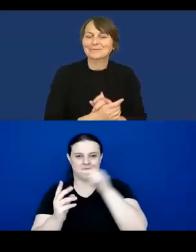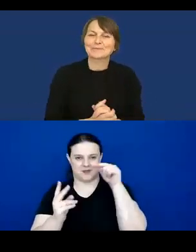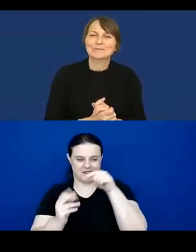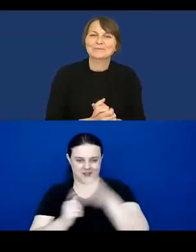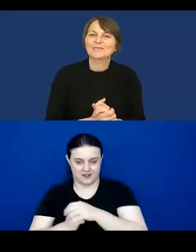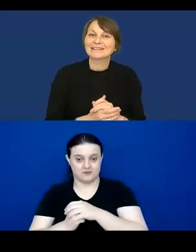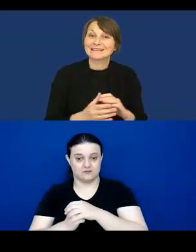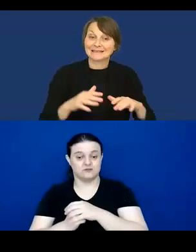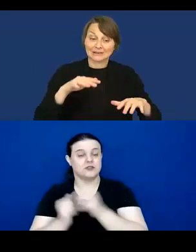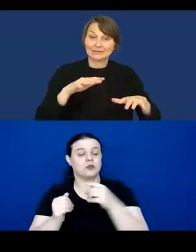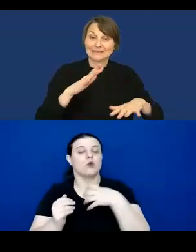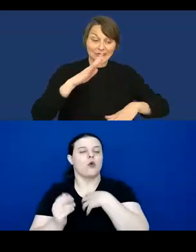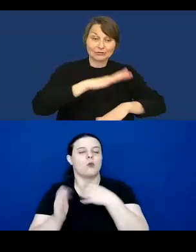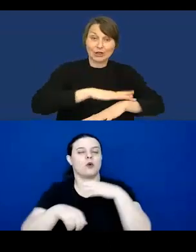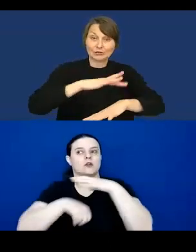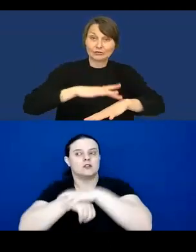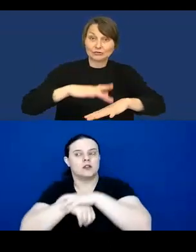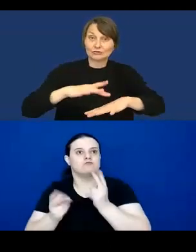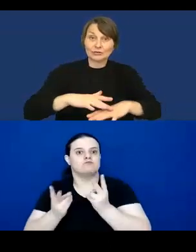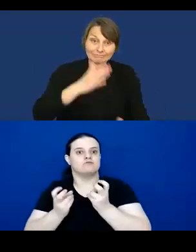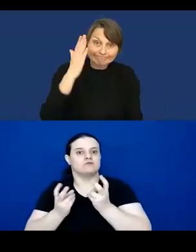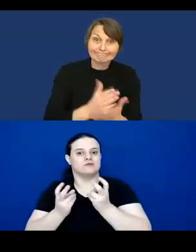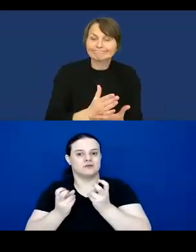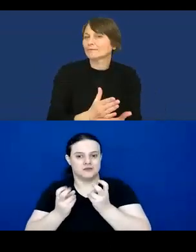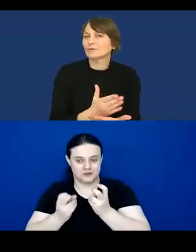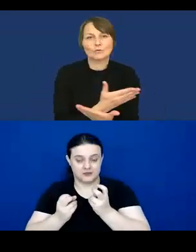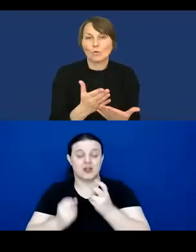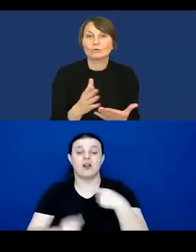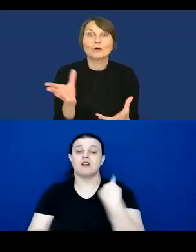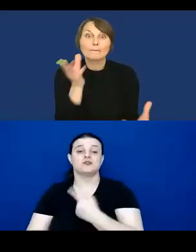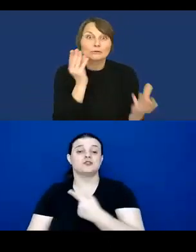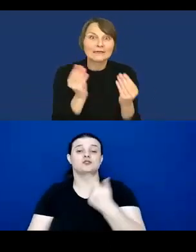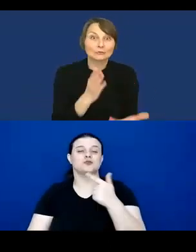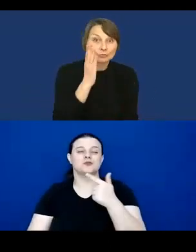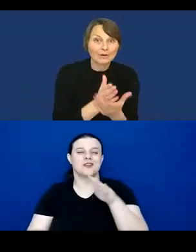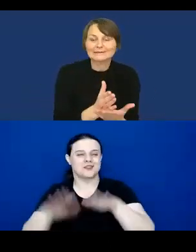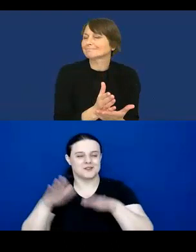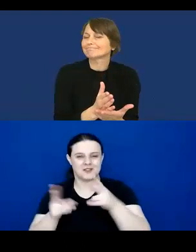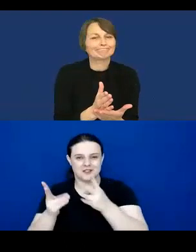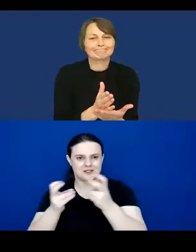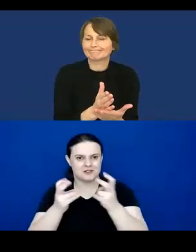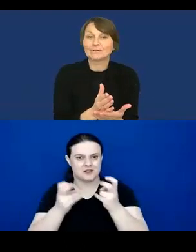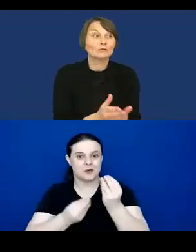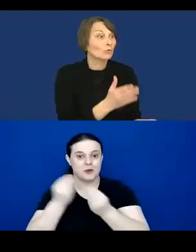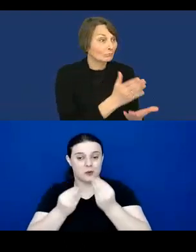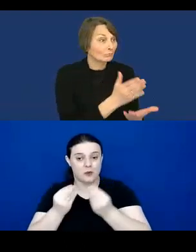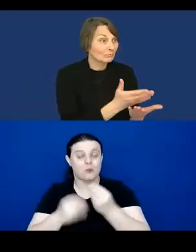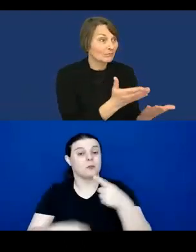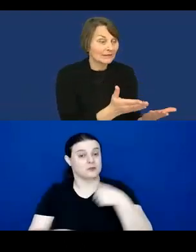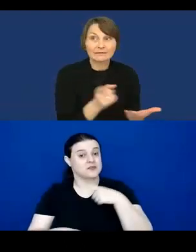touch perception is not veridical. You do not always perceive it as it actually is.